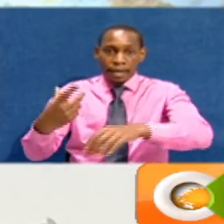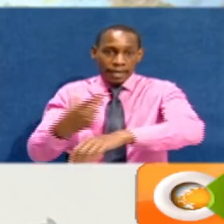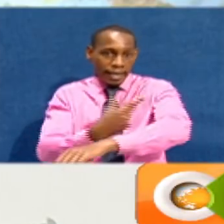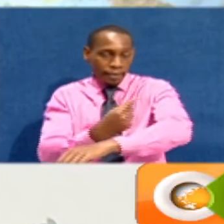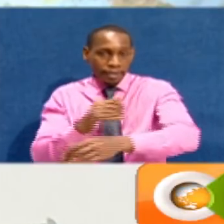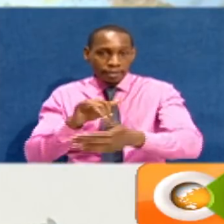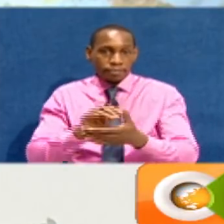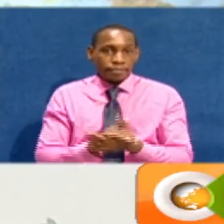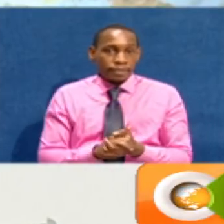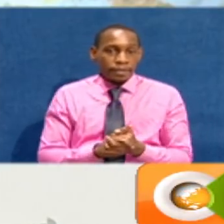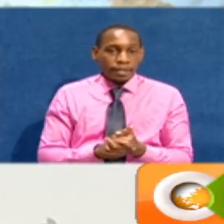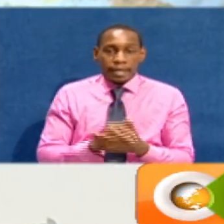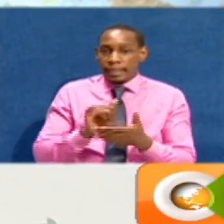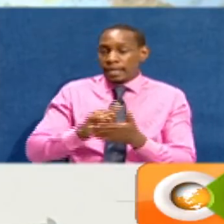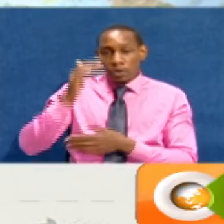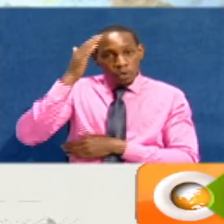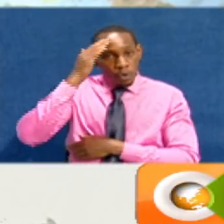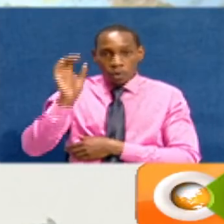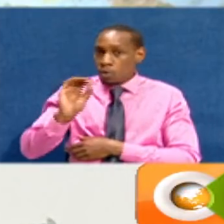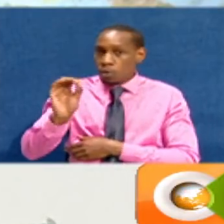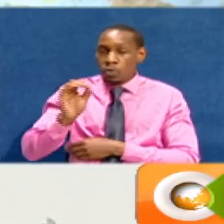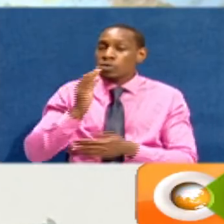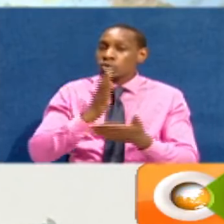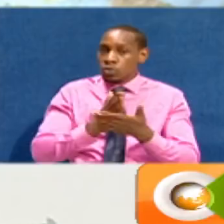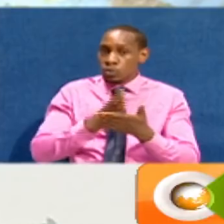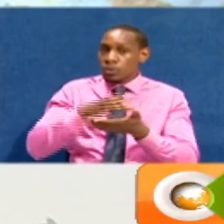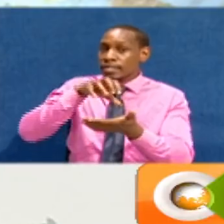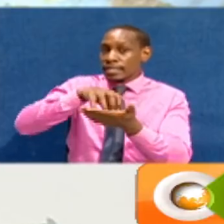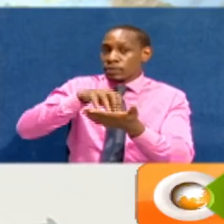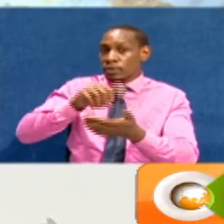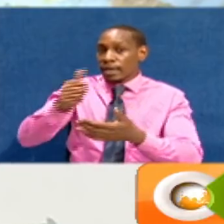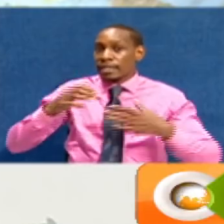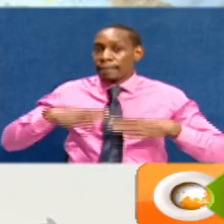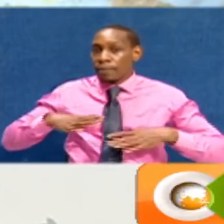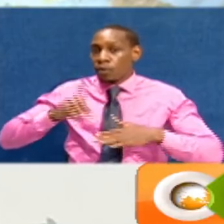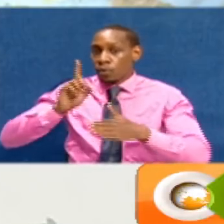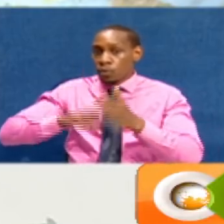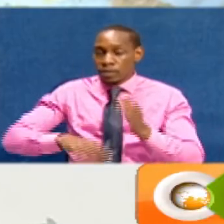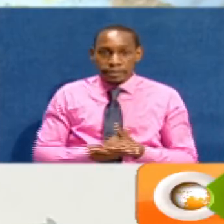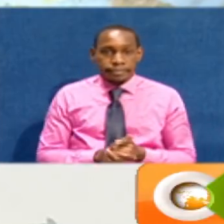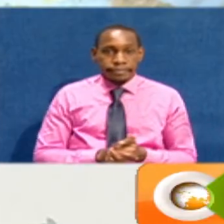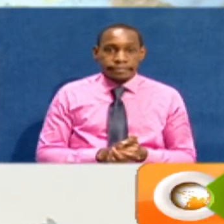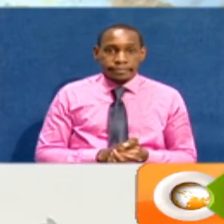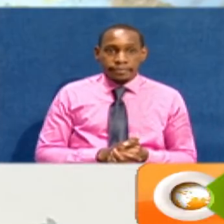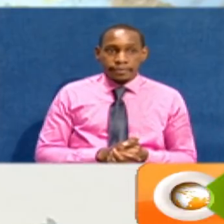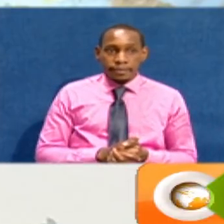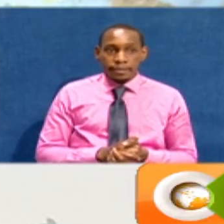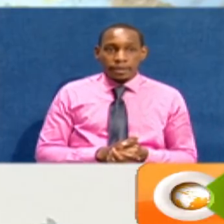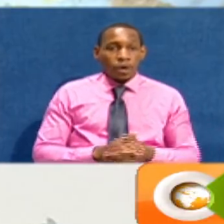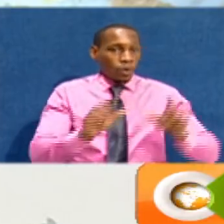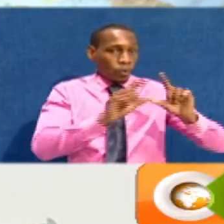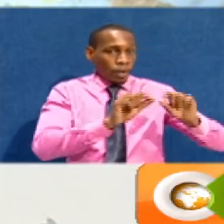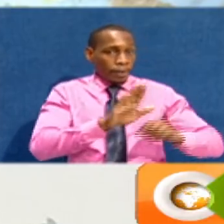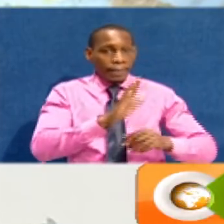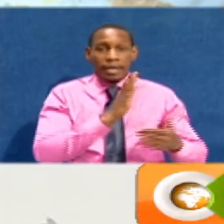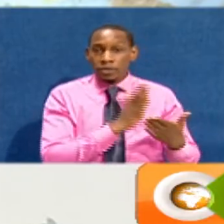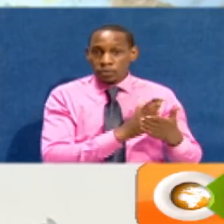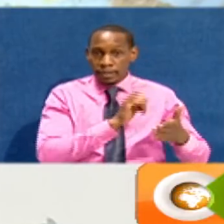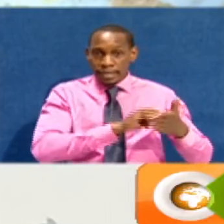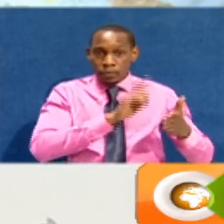vaccines come and that sort of thing, you don't know exactly what the status of these other people will be. So as you rightly